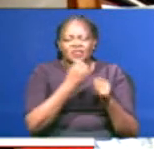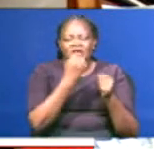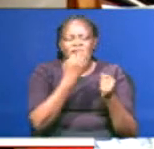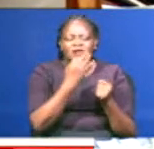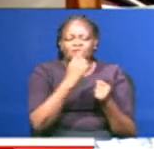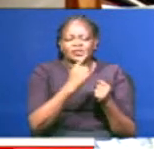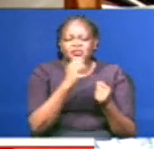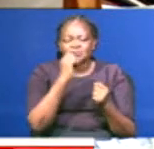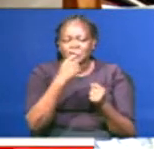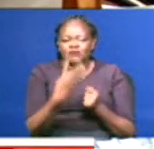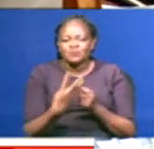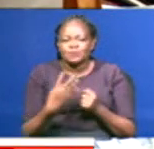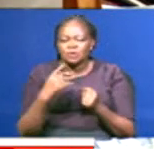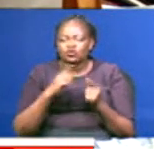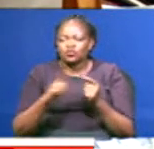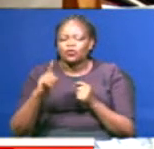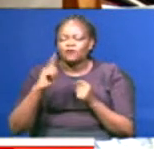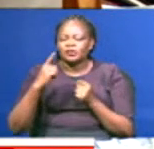July,